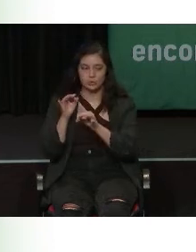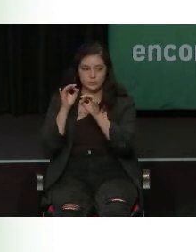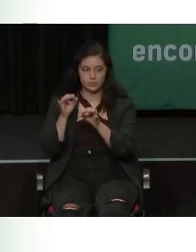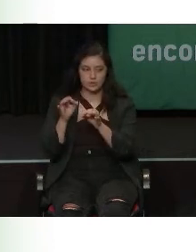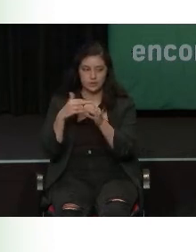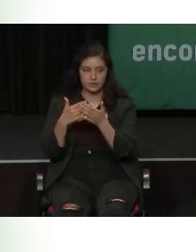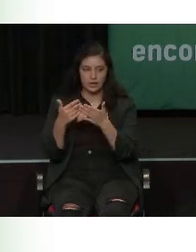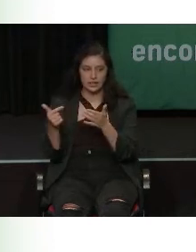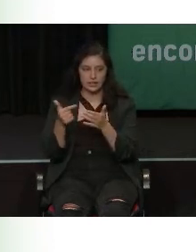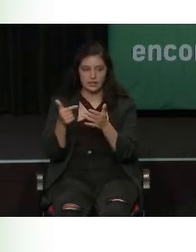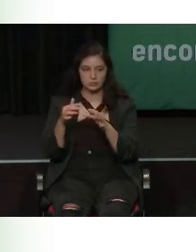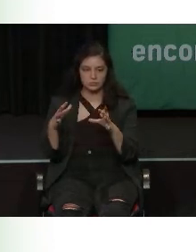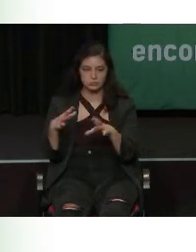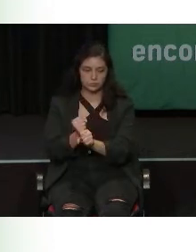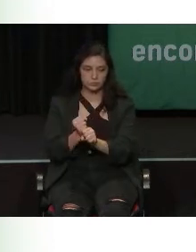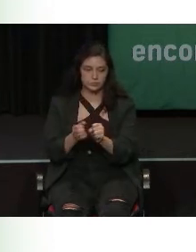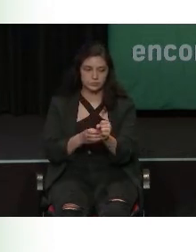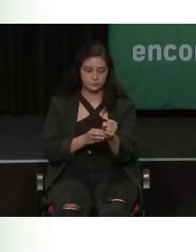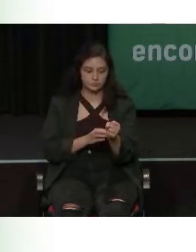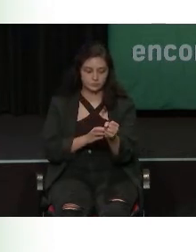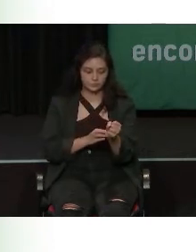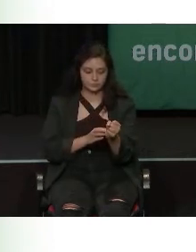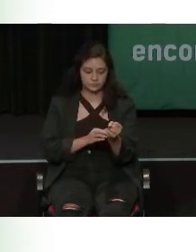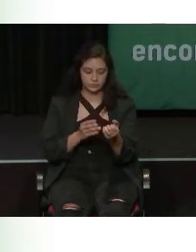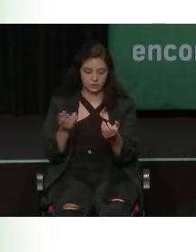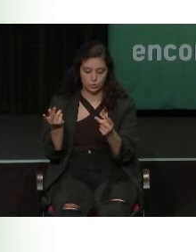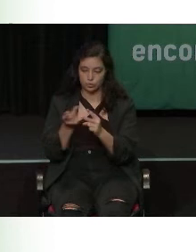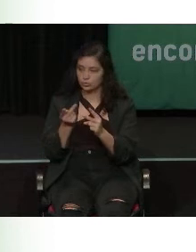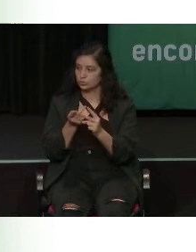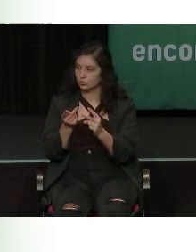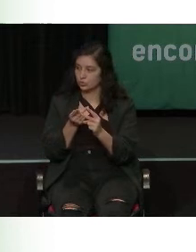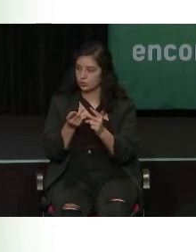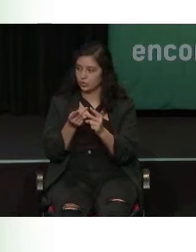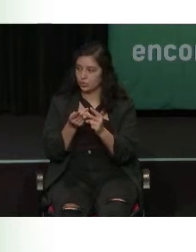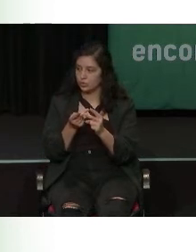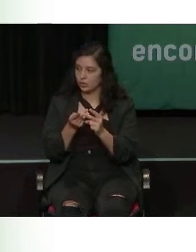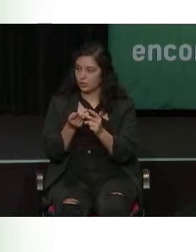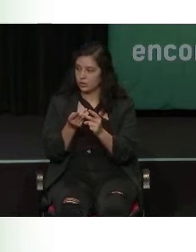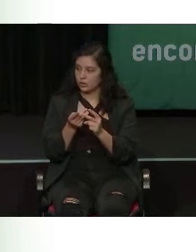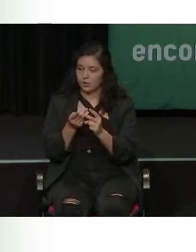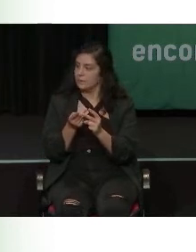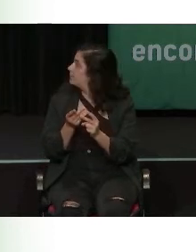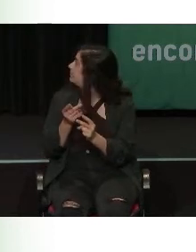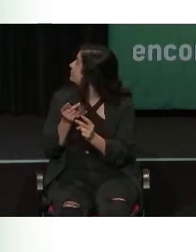of negative immune regulation. Now, both Allison and Tasuku Honjo